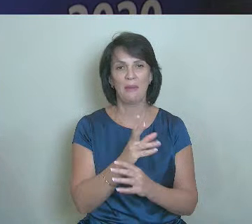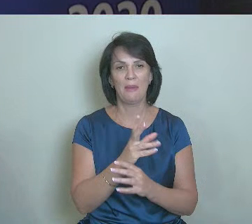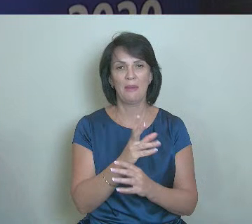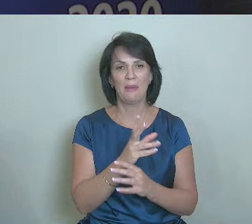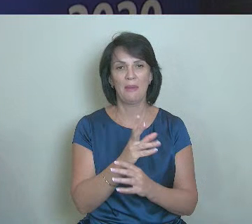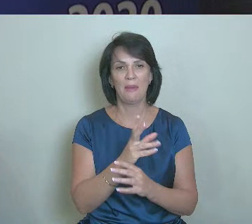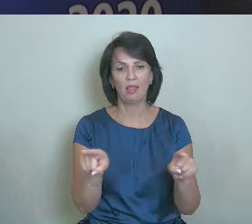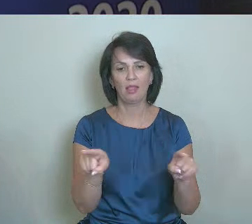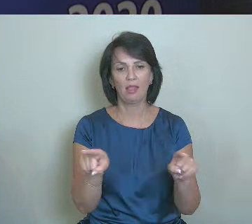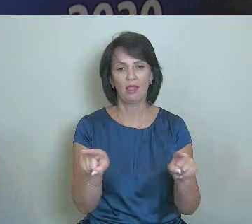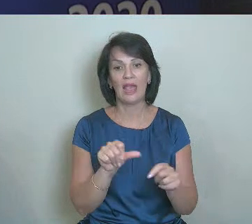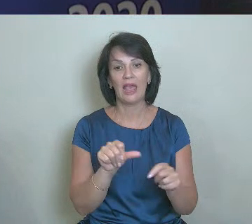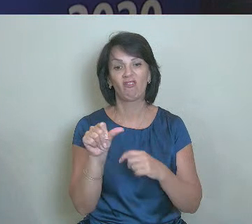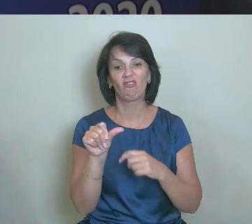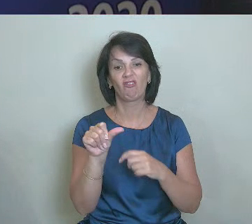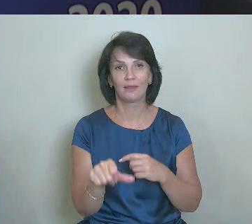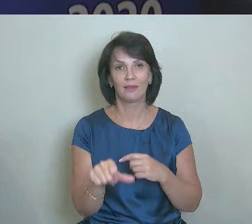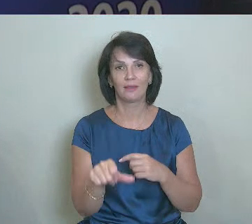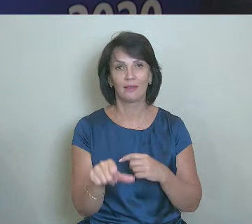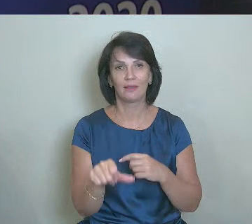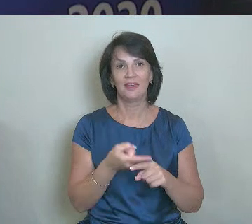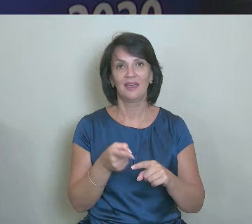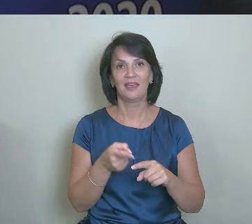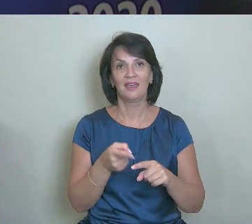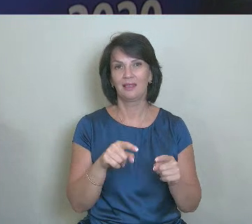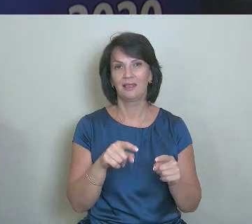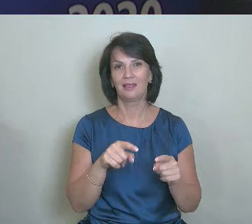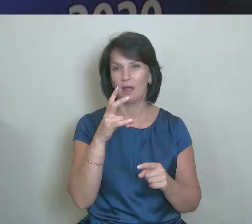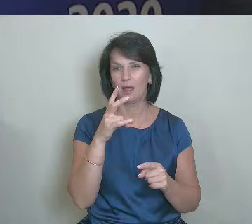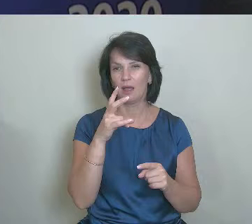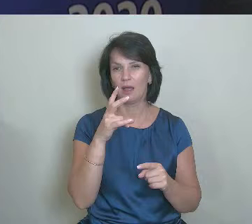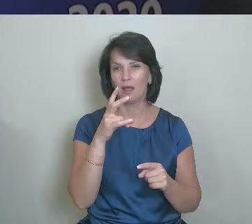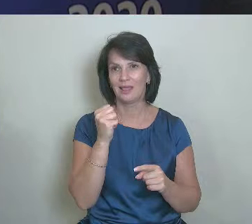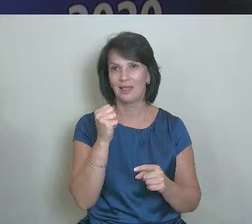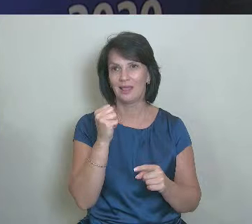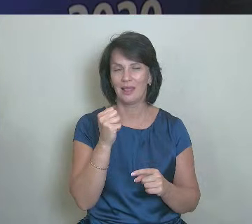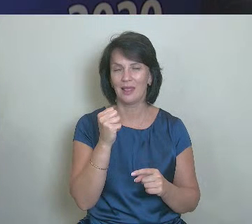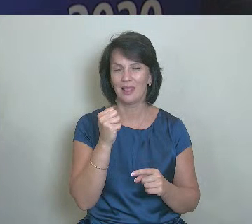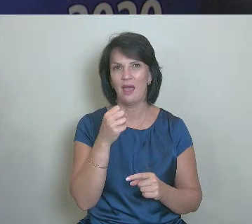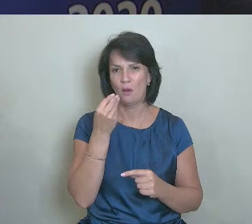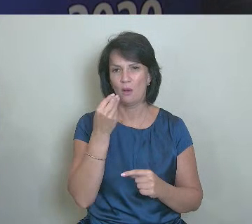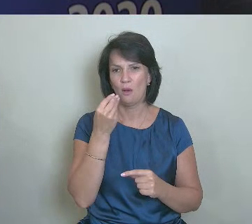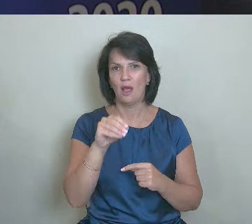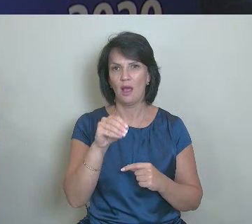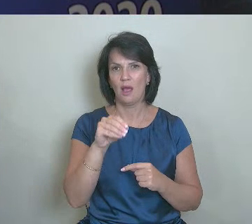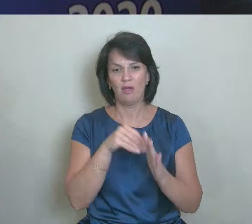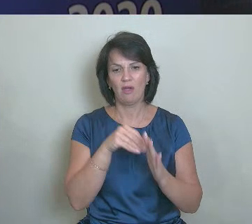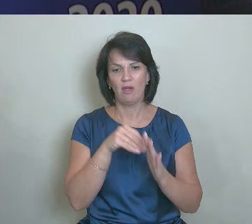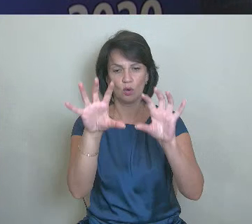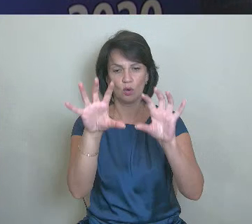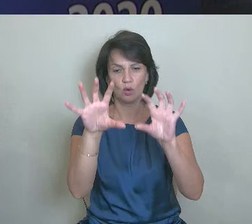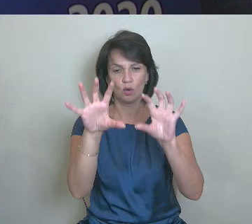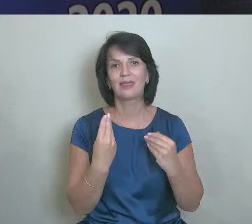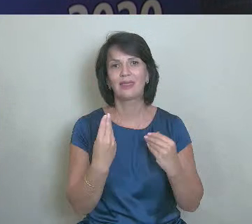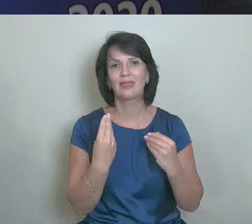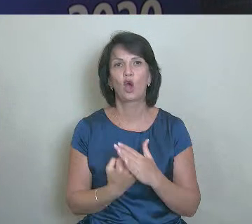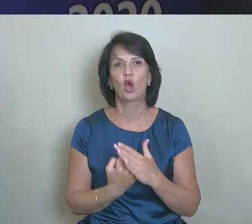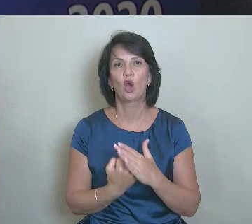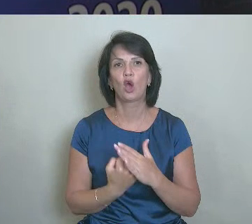the Constitution does not provide for any exceptions. So there is deficiency of the election code that is